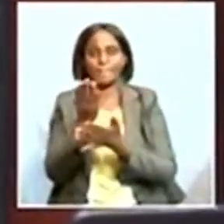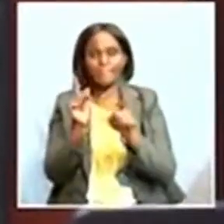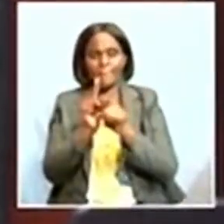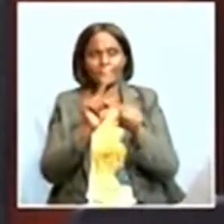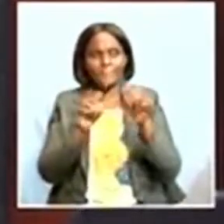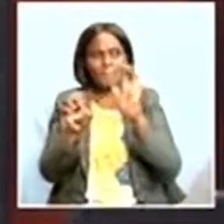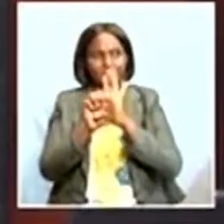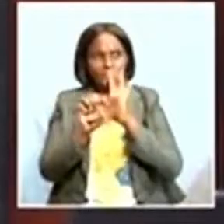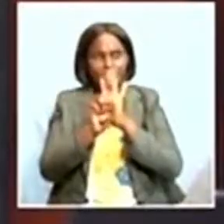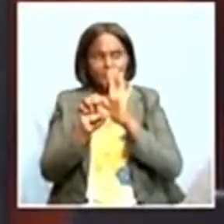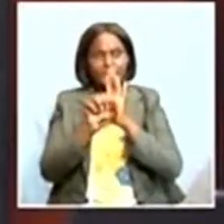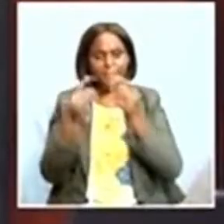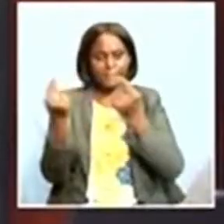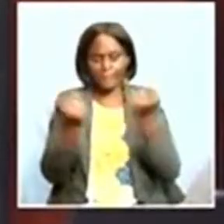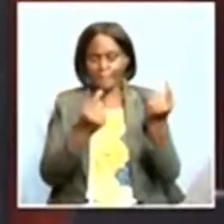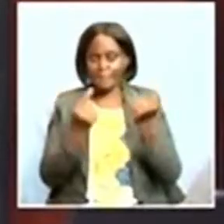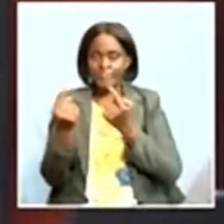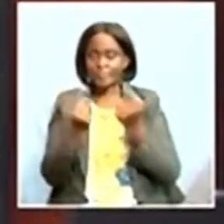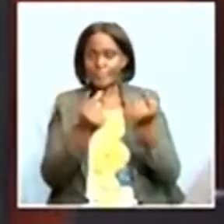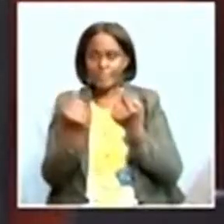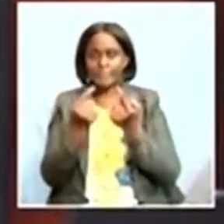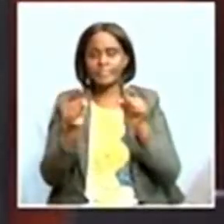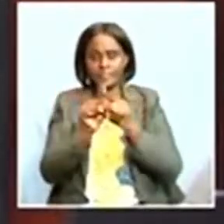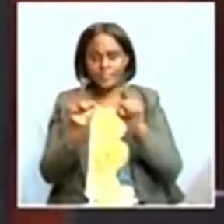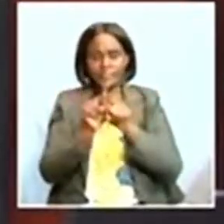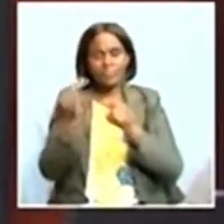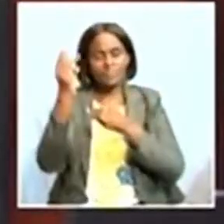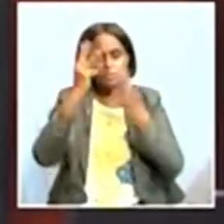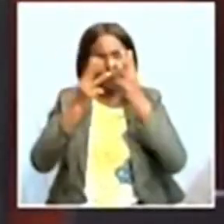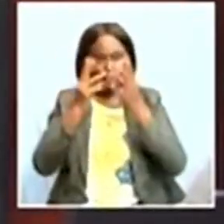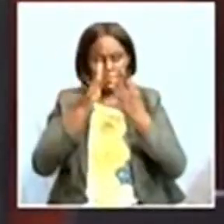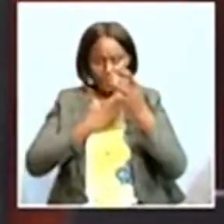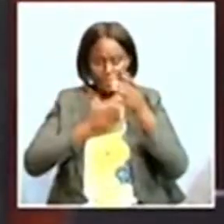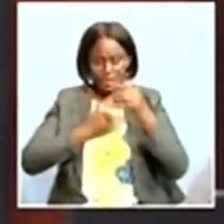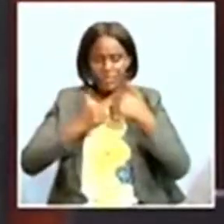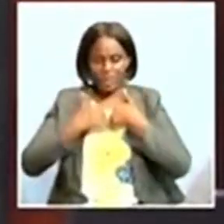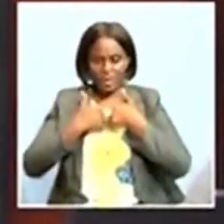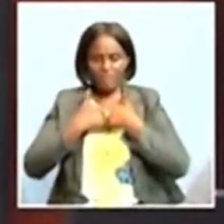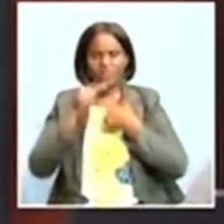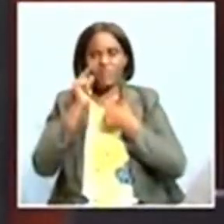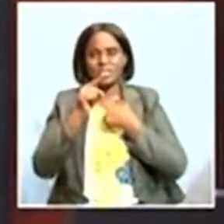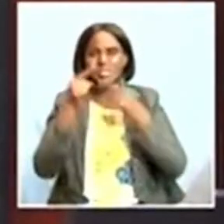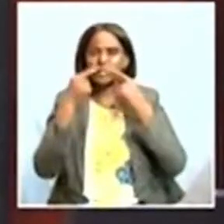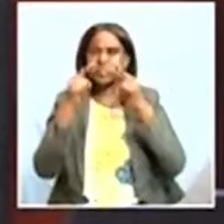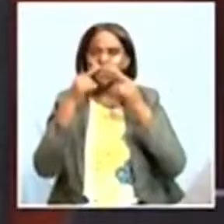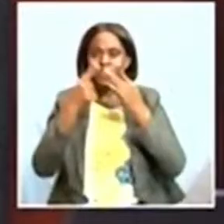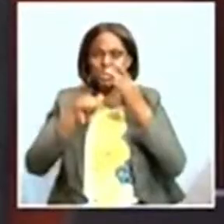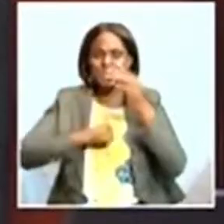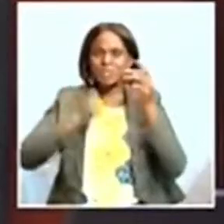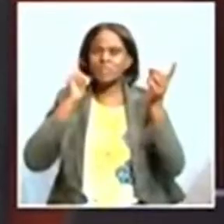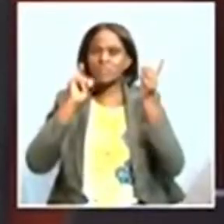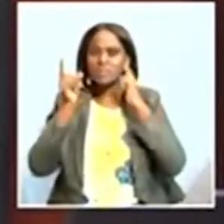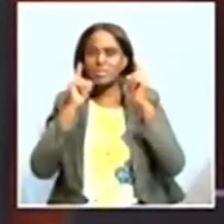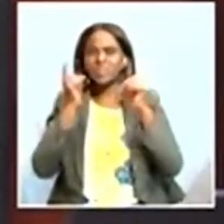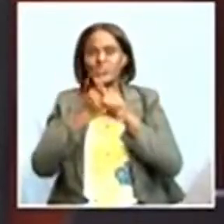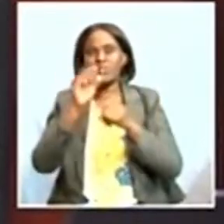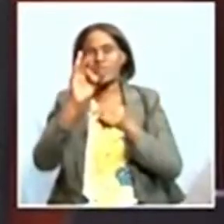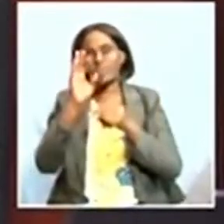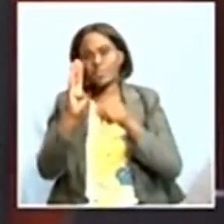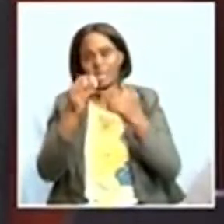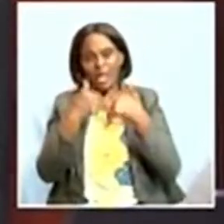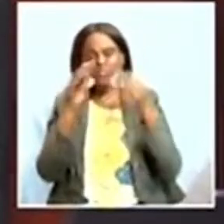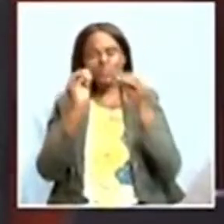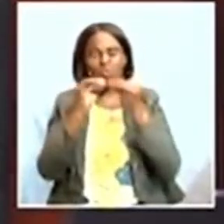such kind of situation. And the worry that I have is this news that we get from social media. There's so